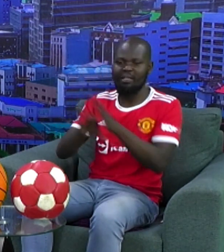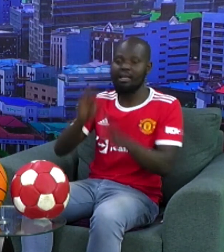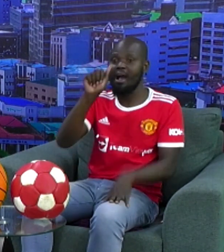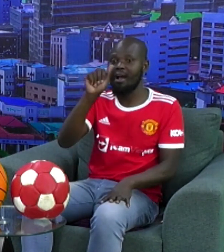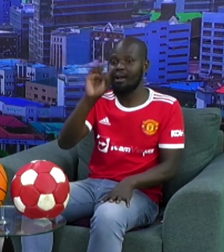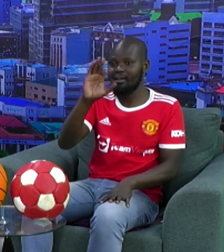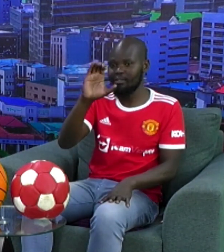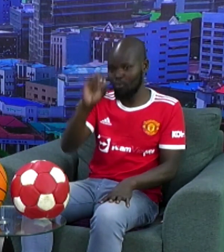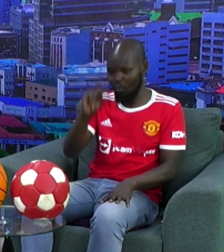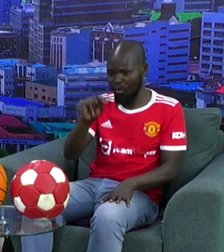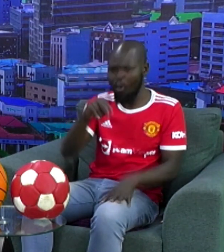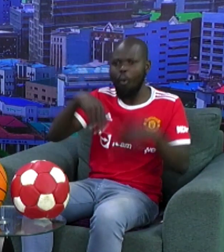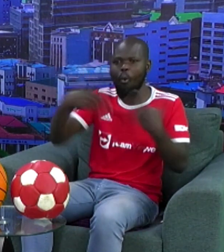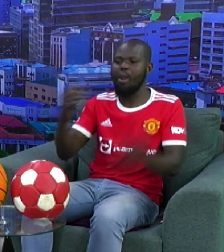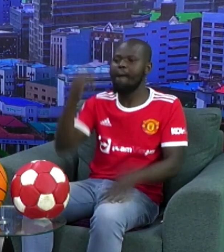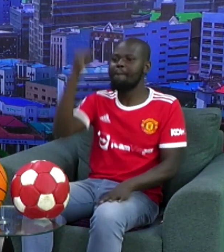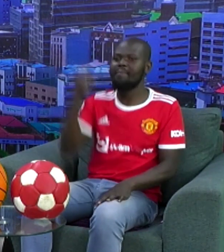in